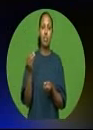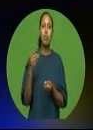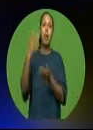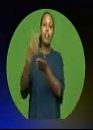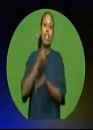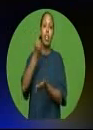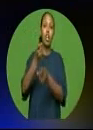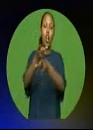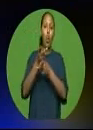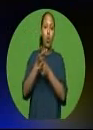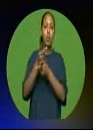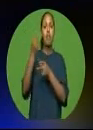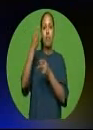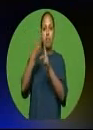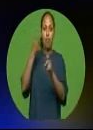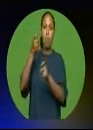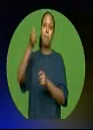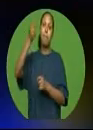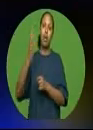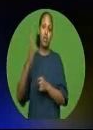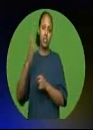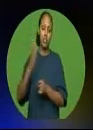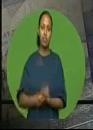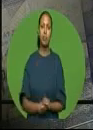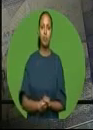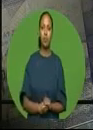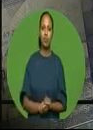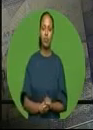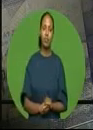by taking loan from banks.